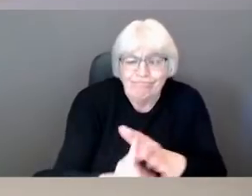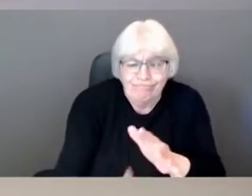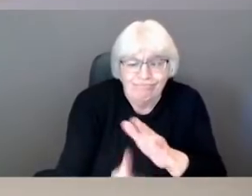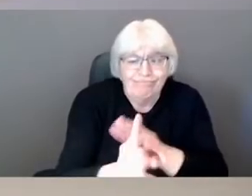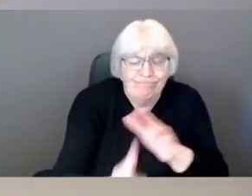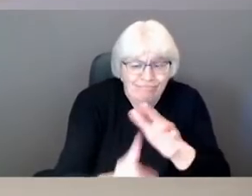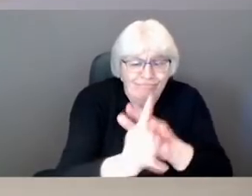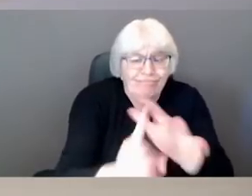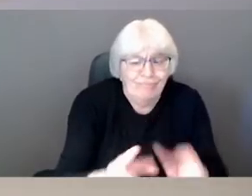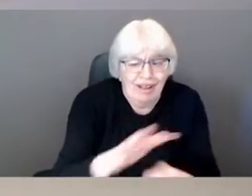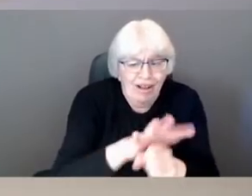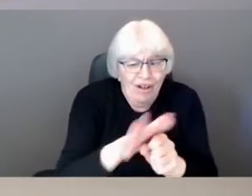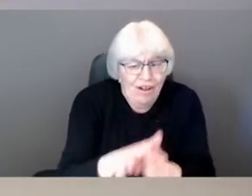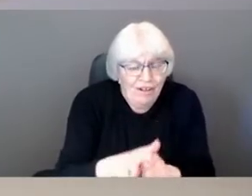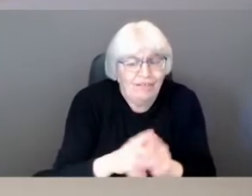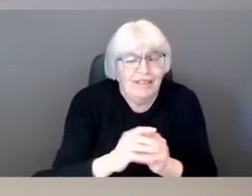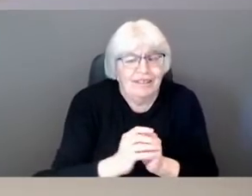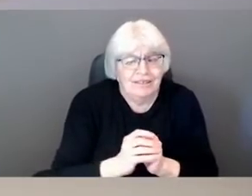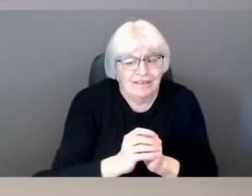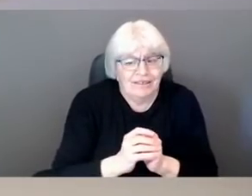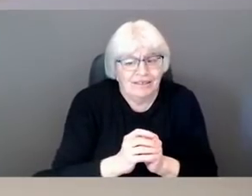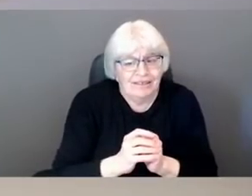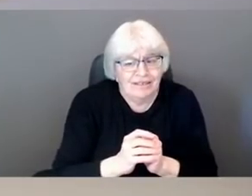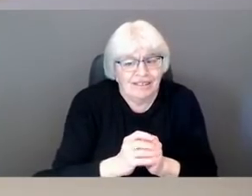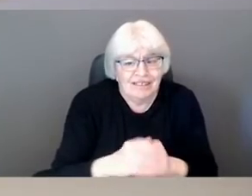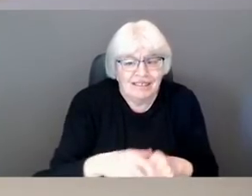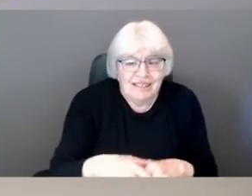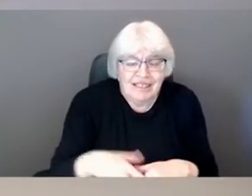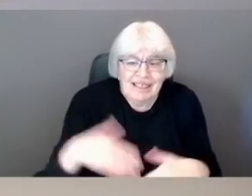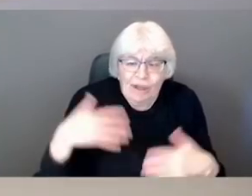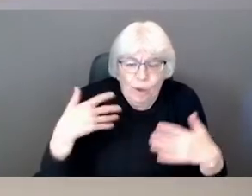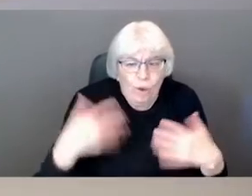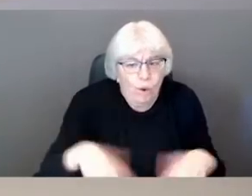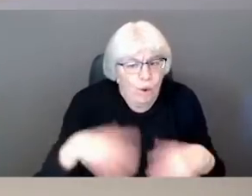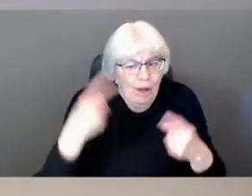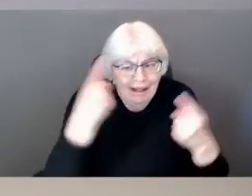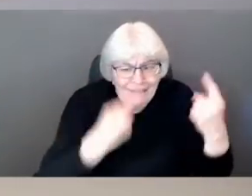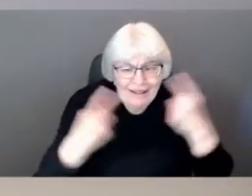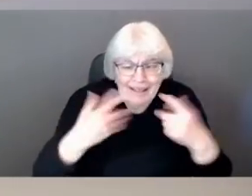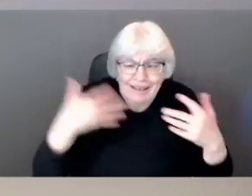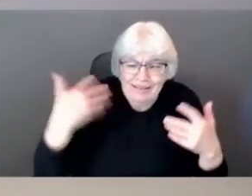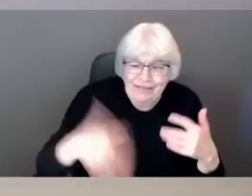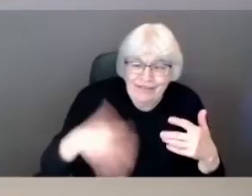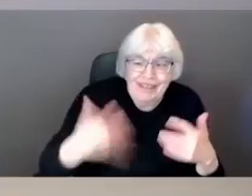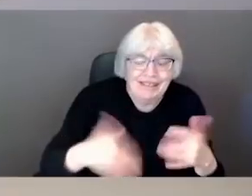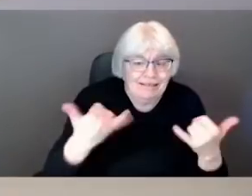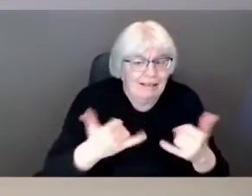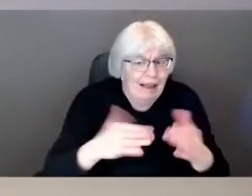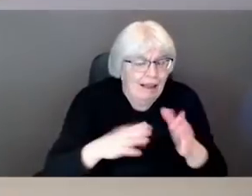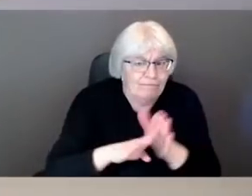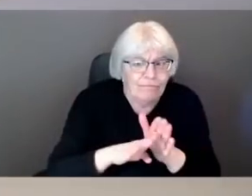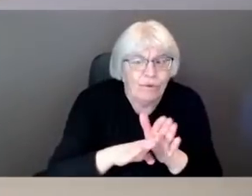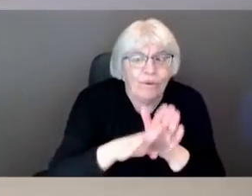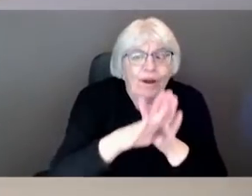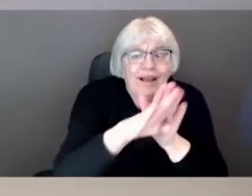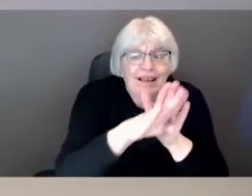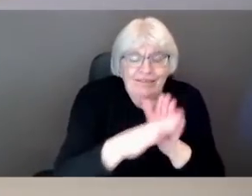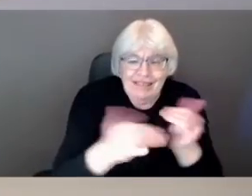wave of COVID. This is not the situation we want to be in as we enter the holiday